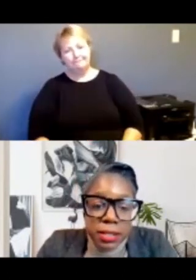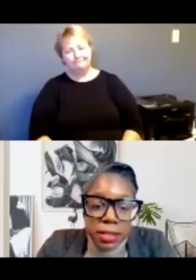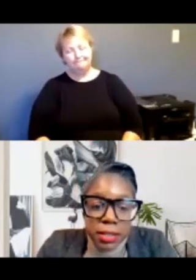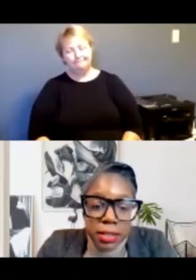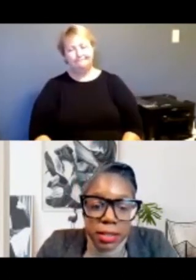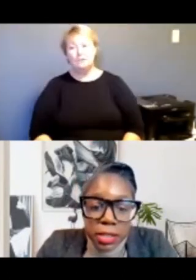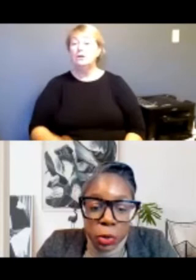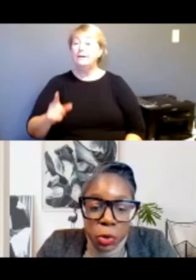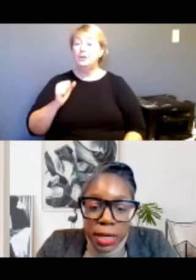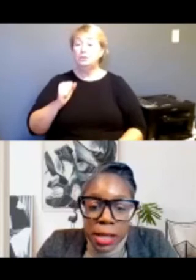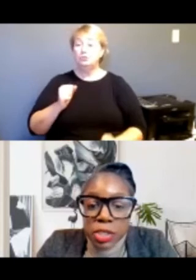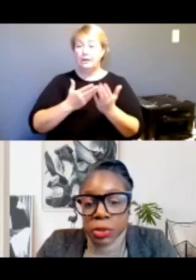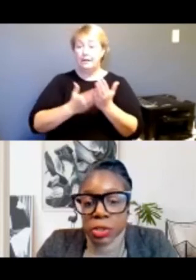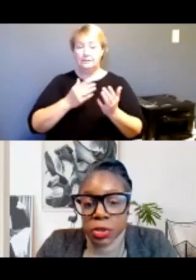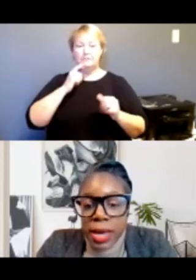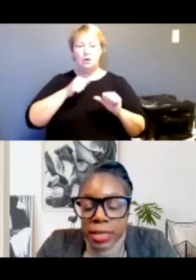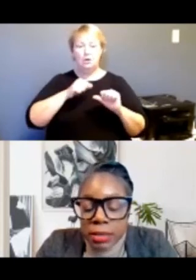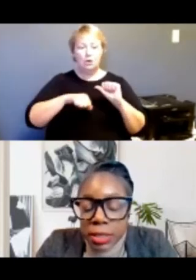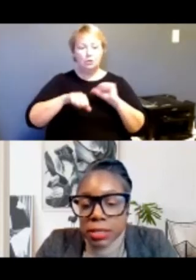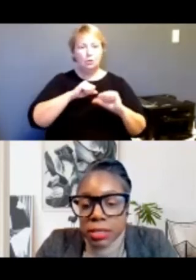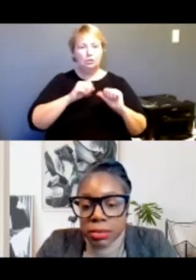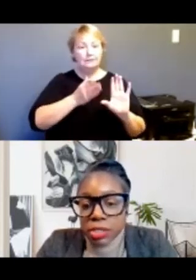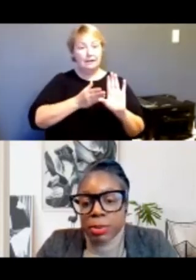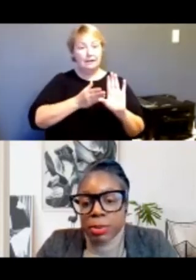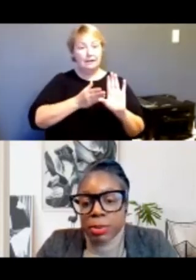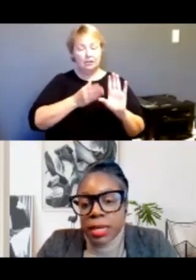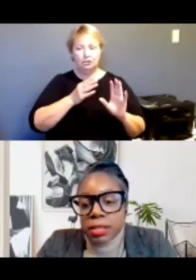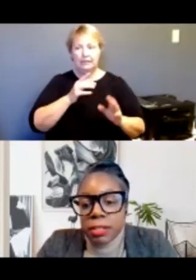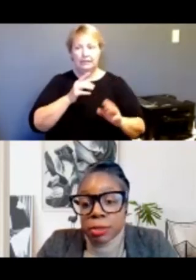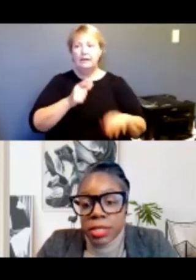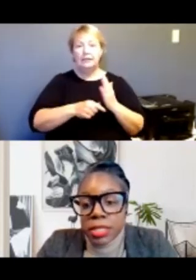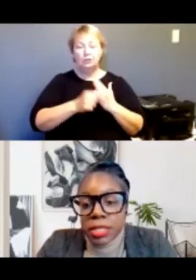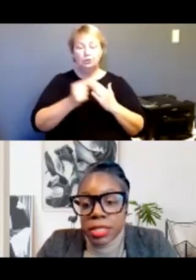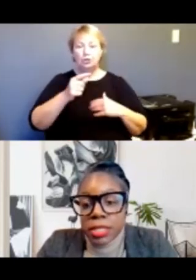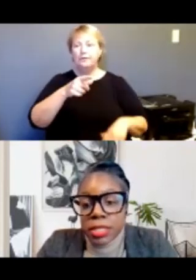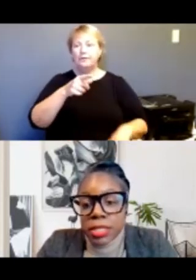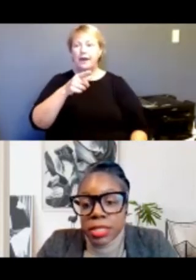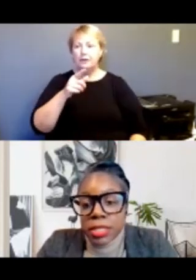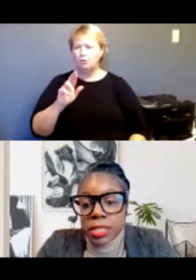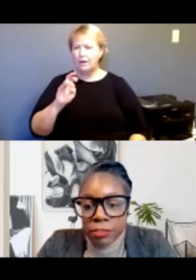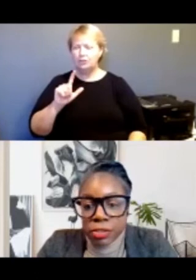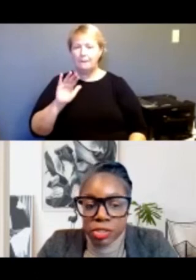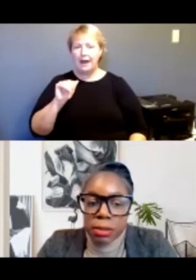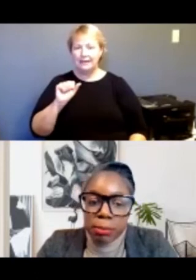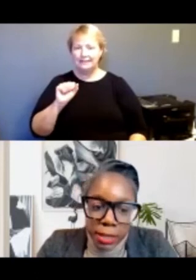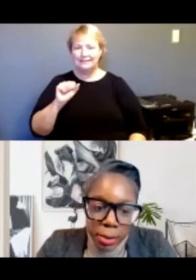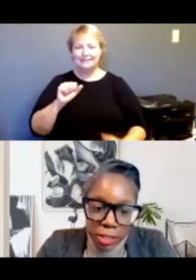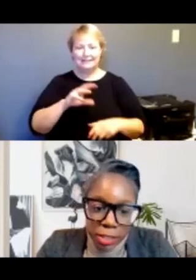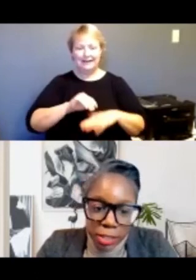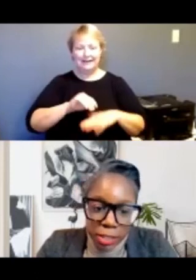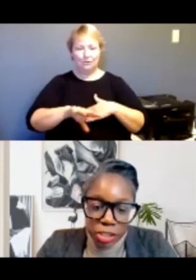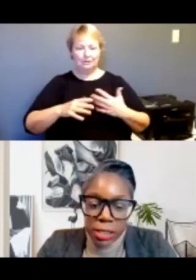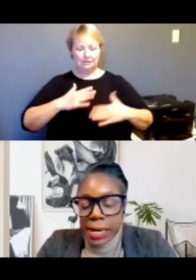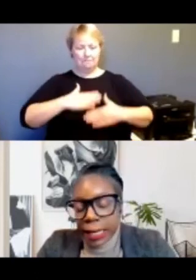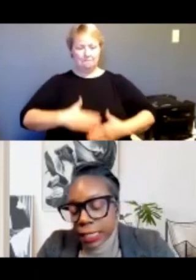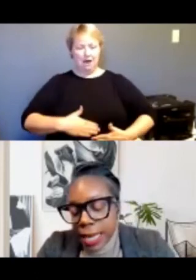in the social psychology literature that implicit racial bias can influence nonverbal behavior, such as body